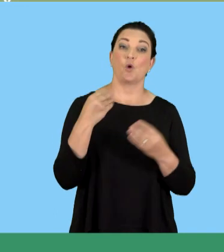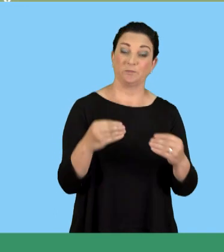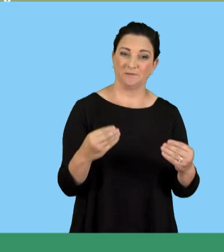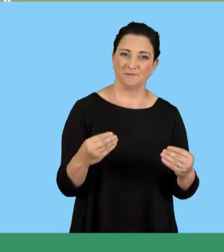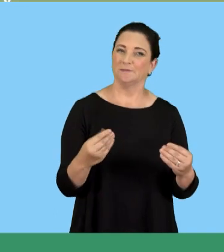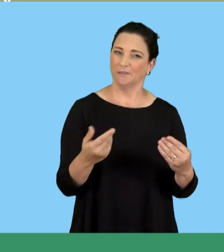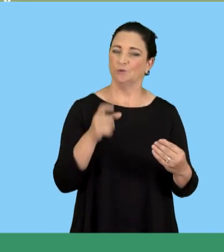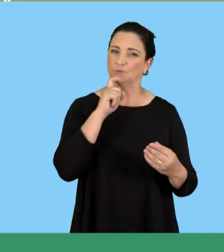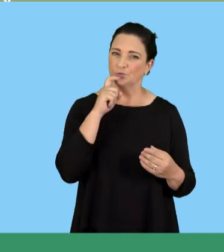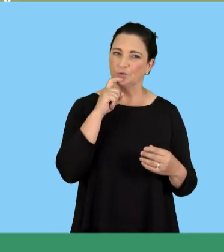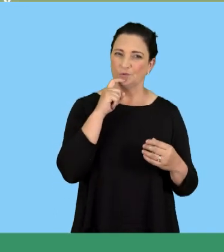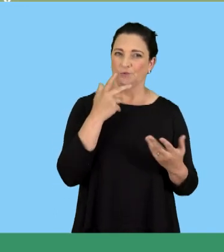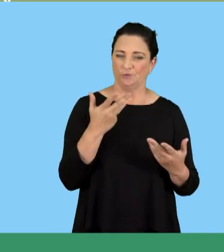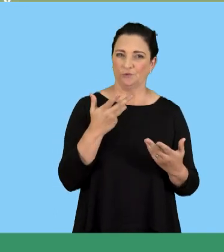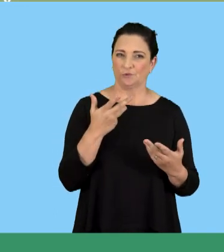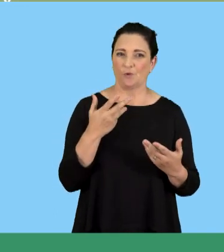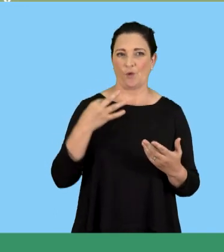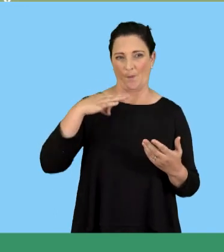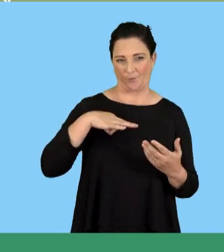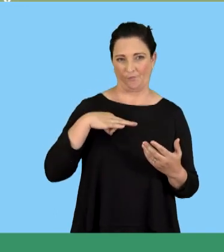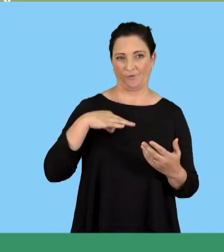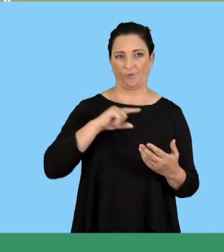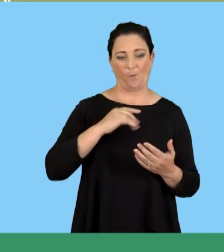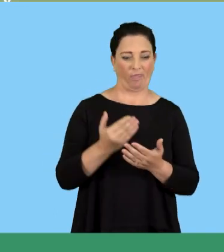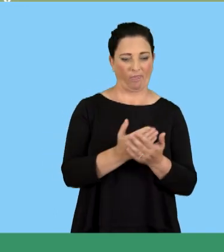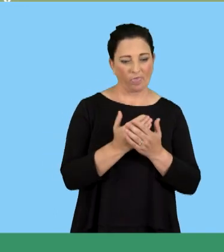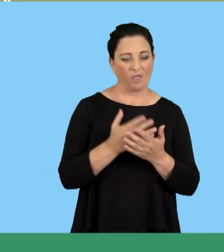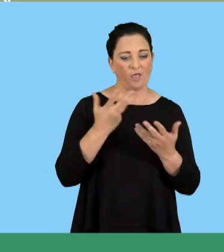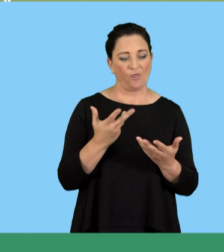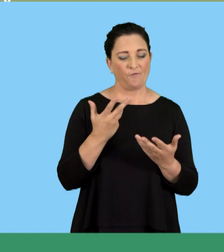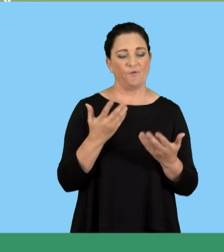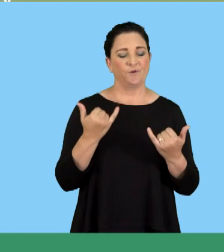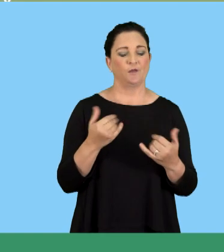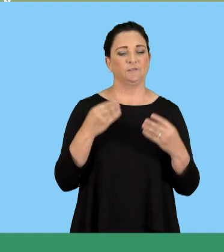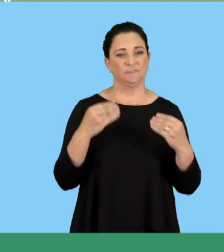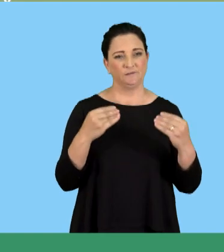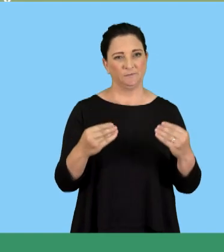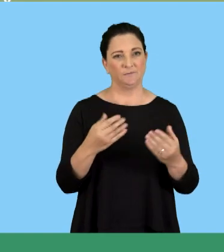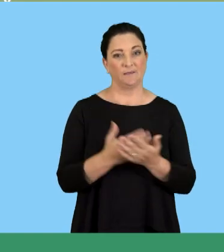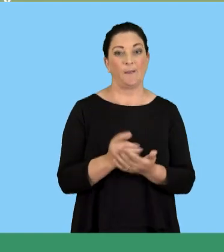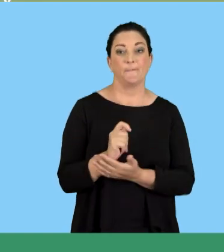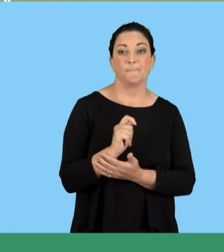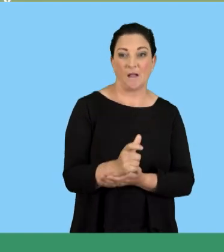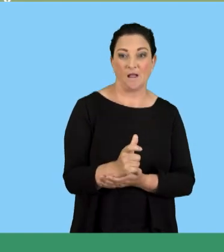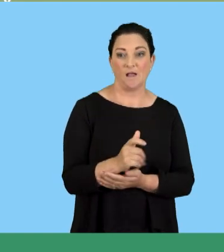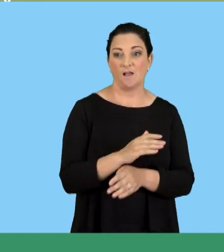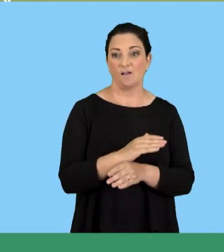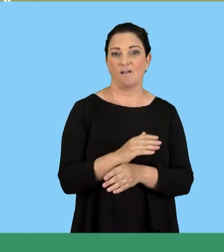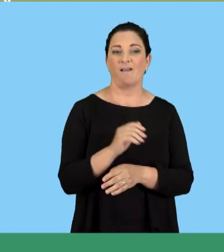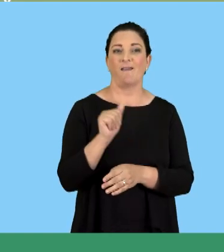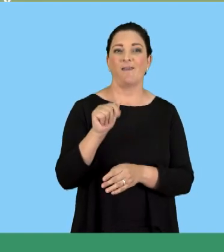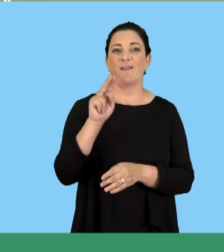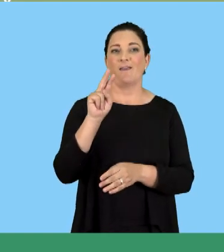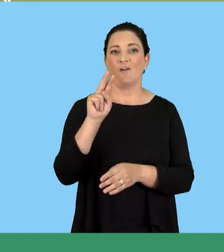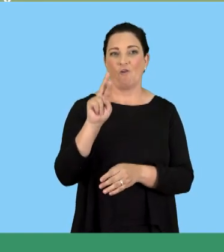profit to show that they care for their employees by buying them antiretroviral treatments. So